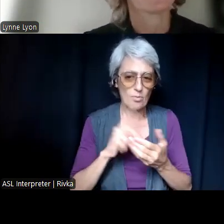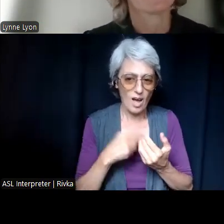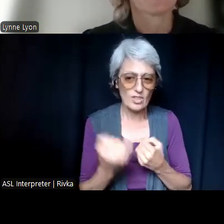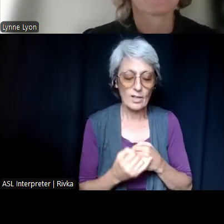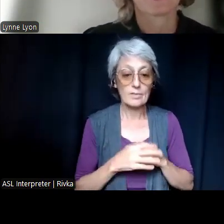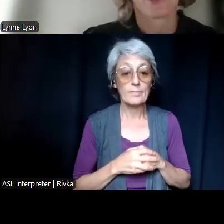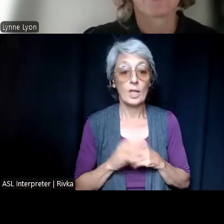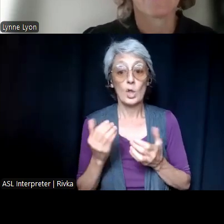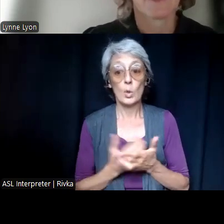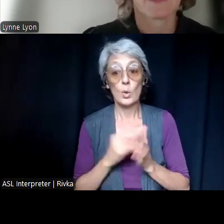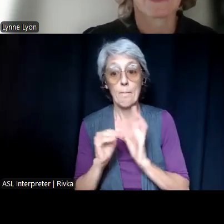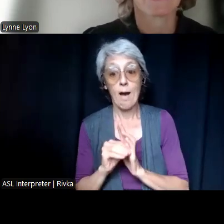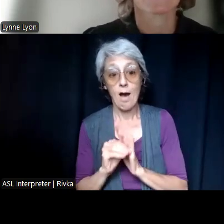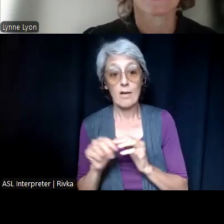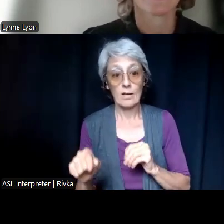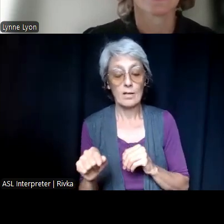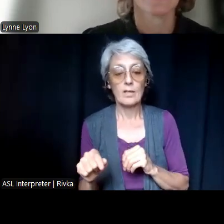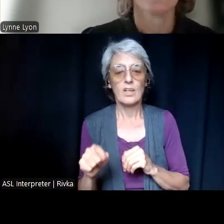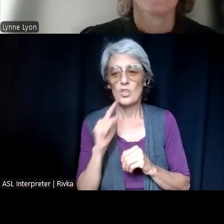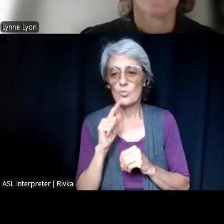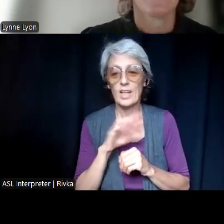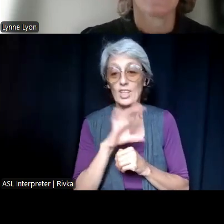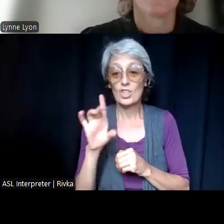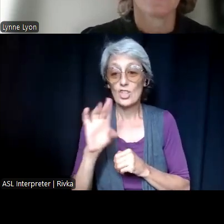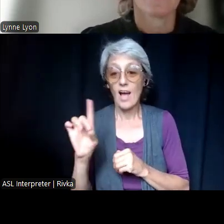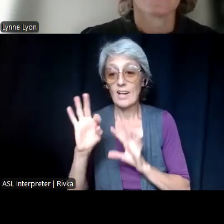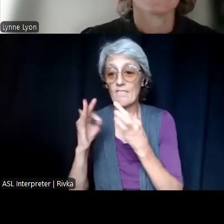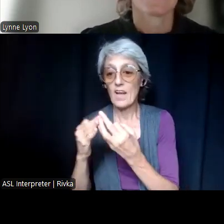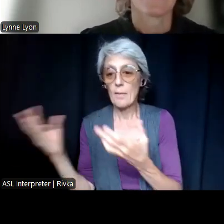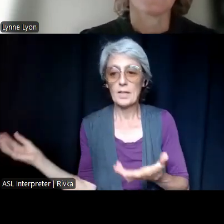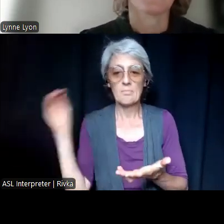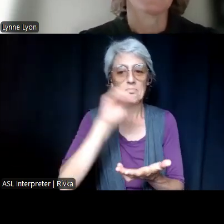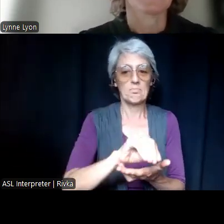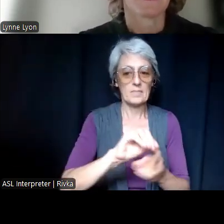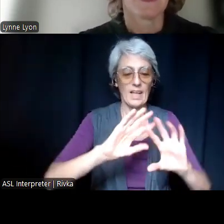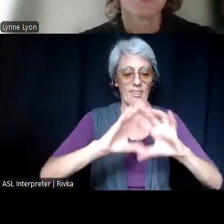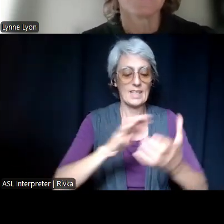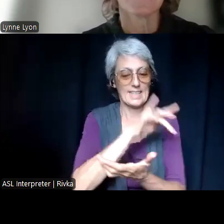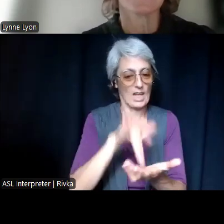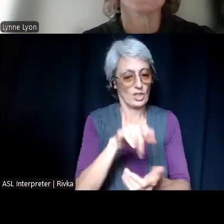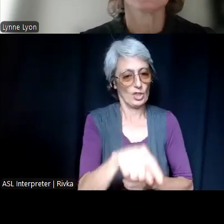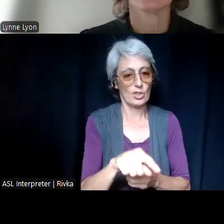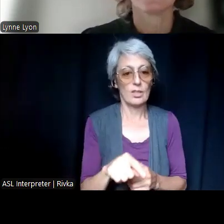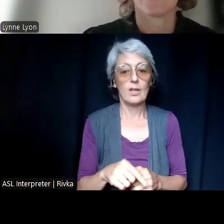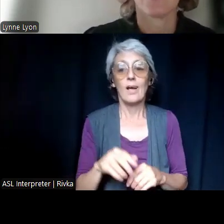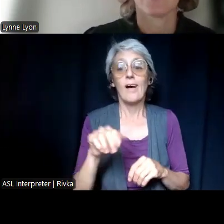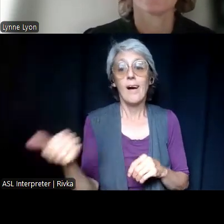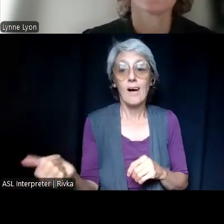model, it really puts the child and family in the center. And then all of us at the state